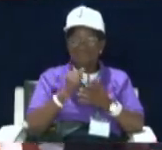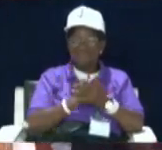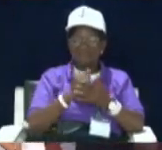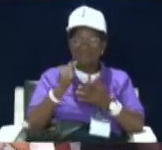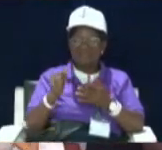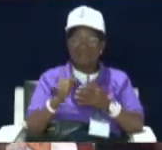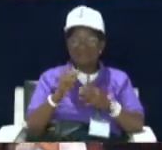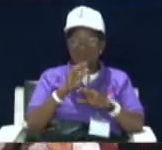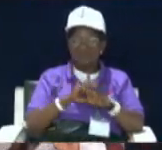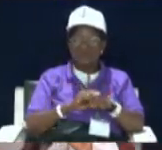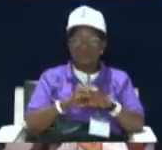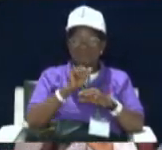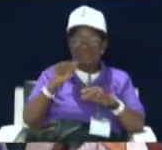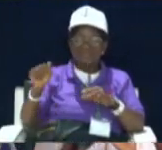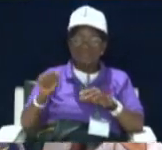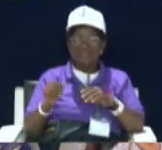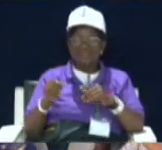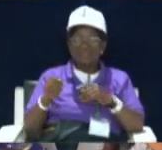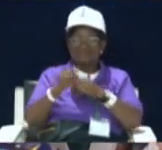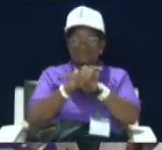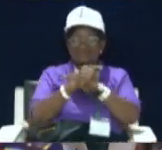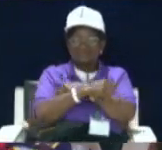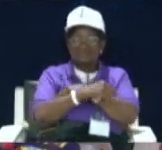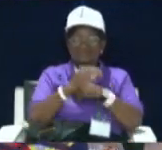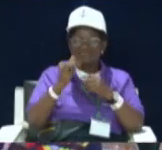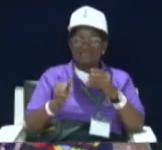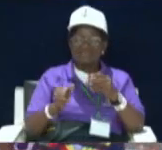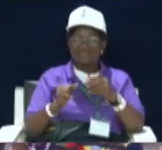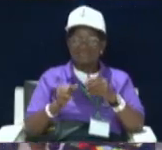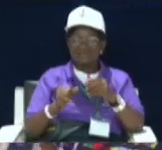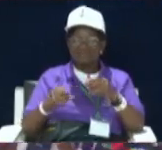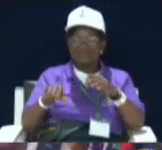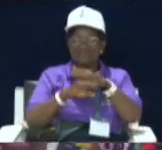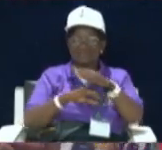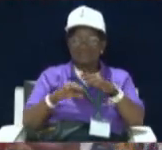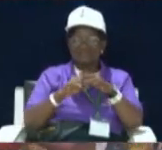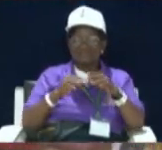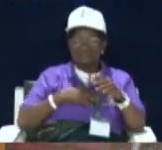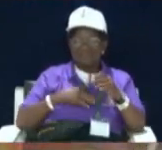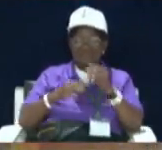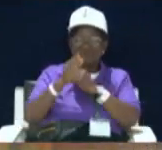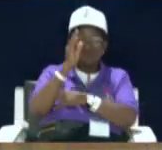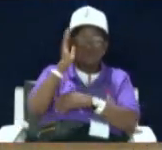On a daily basis, my God will surprise you.